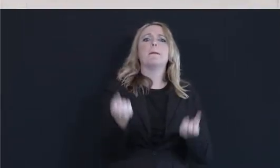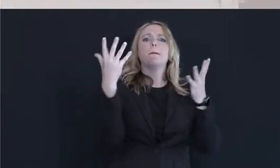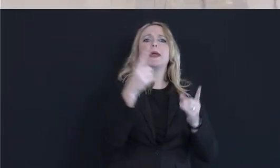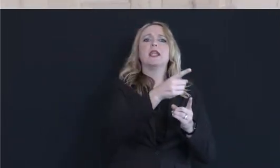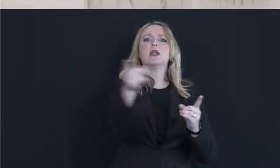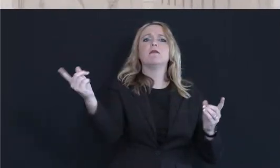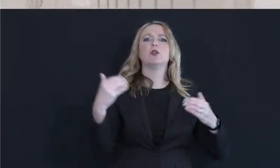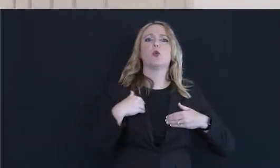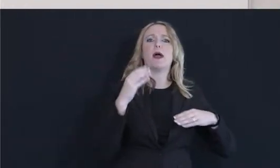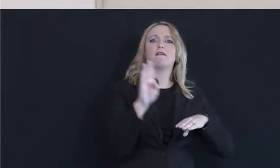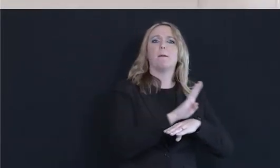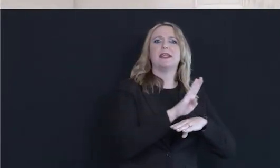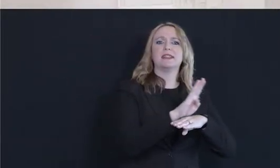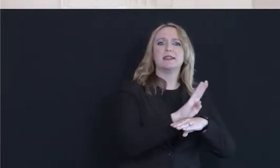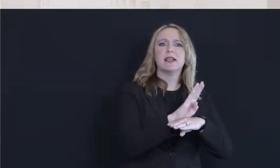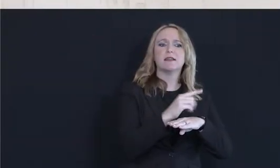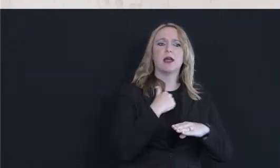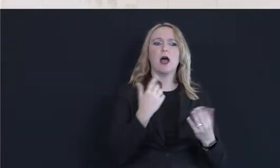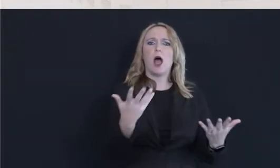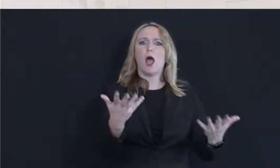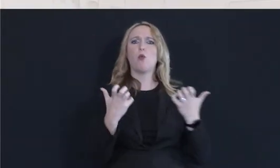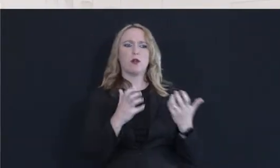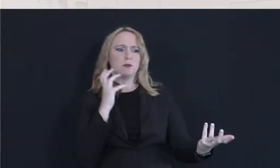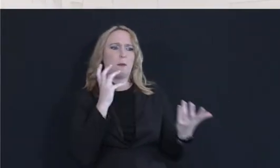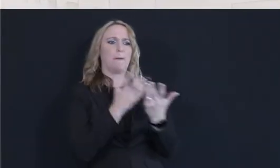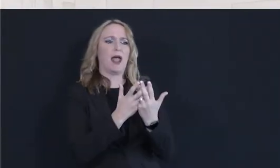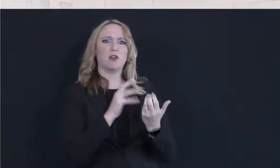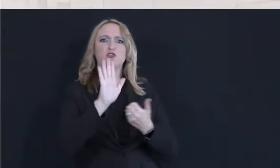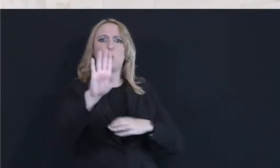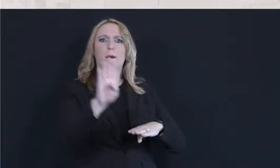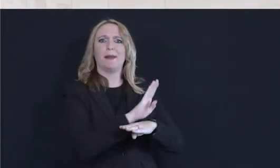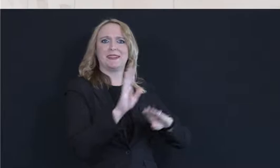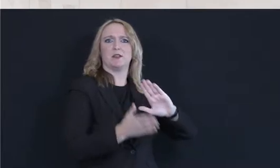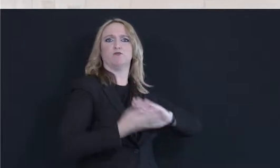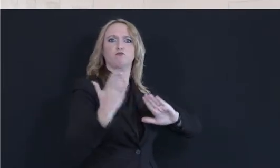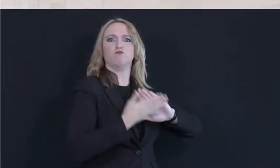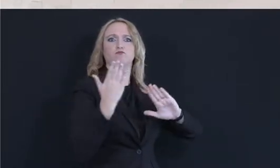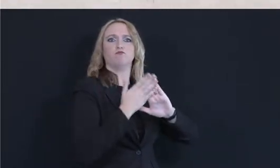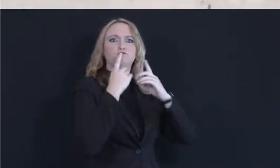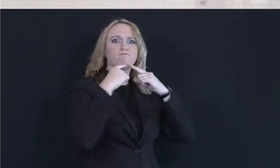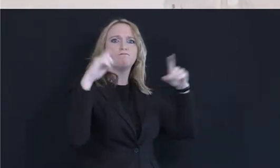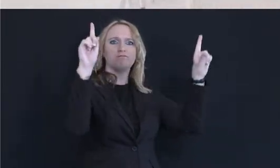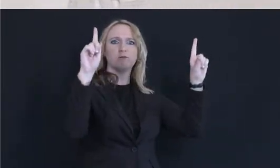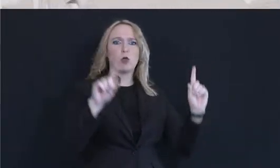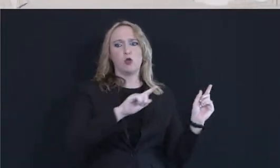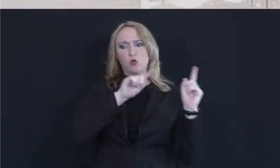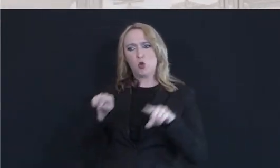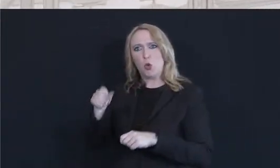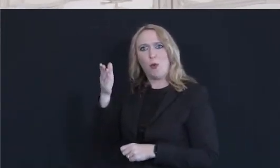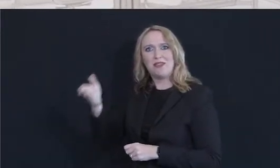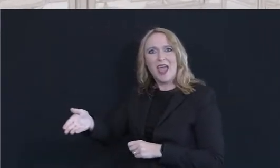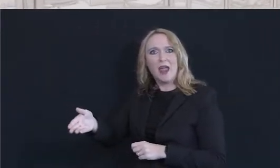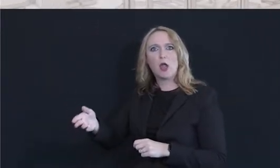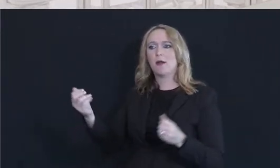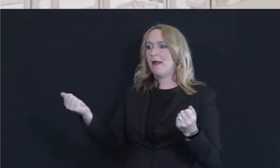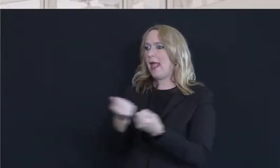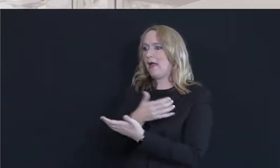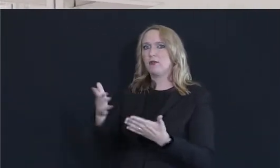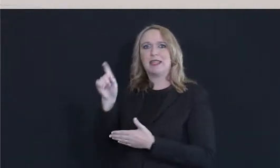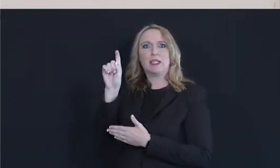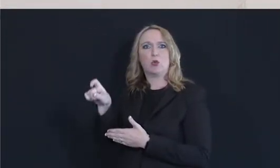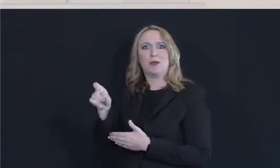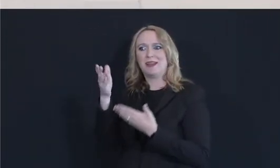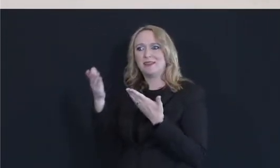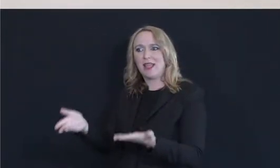results ahead of schedule with a get to yes focused attitude at no extra cost to taxpayers because whether you're a